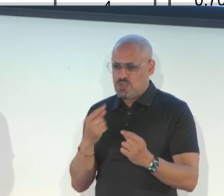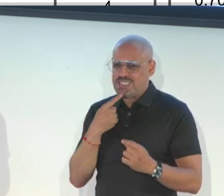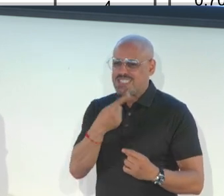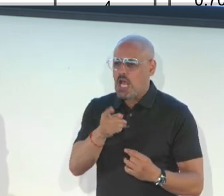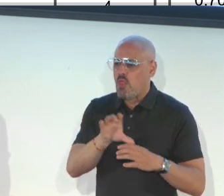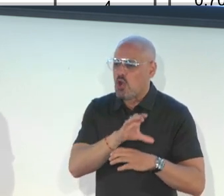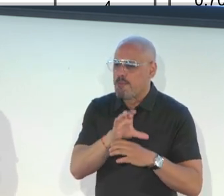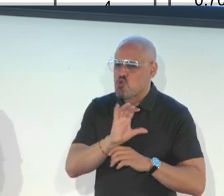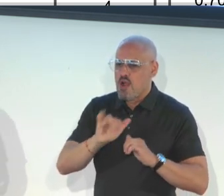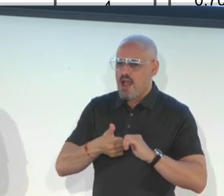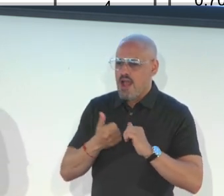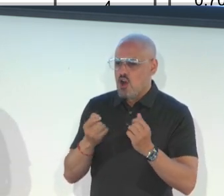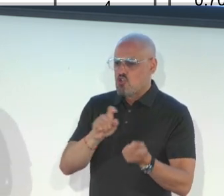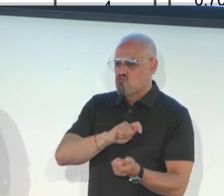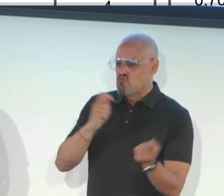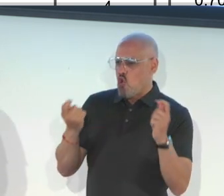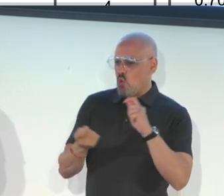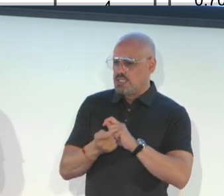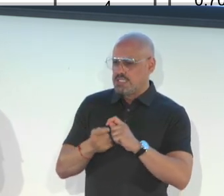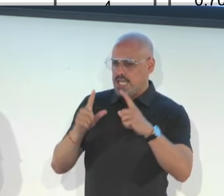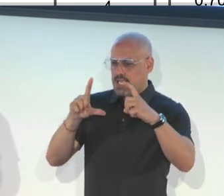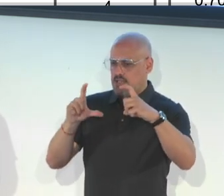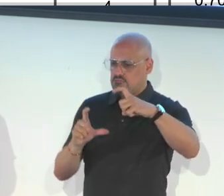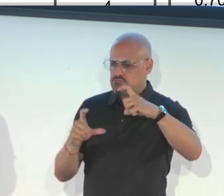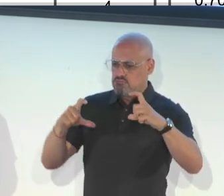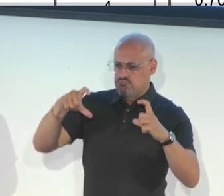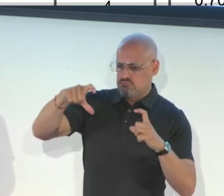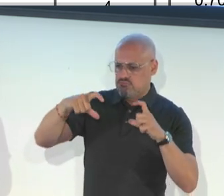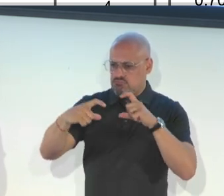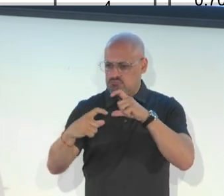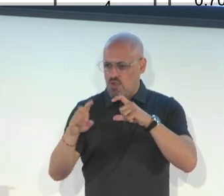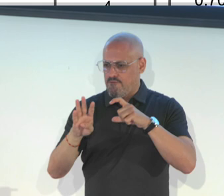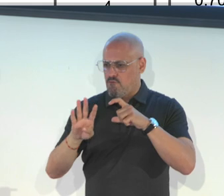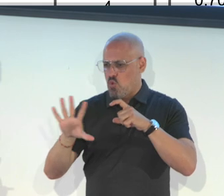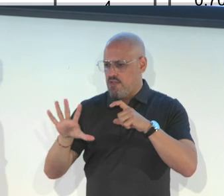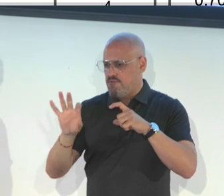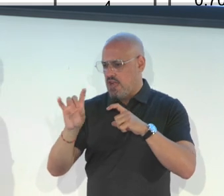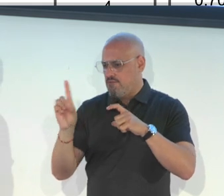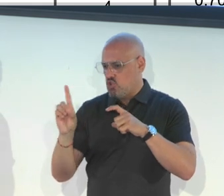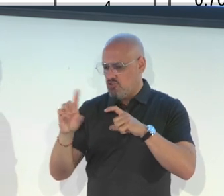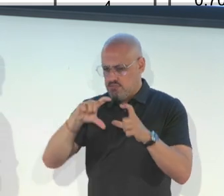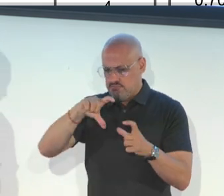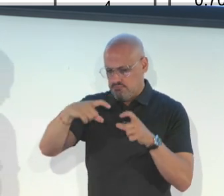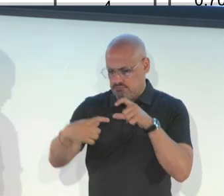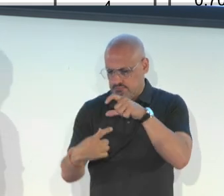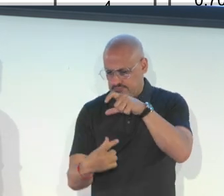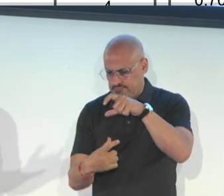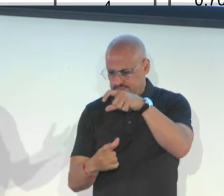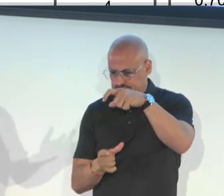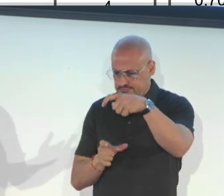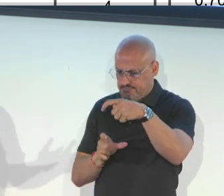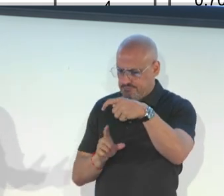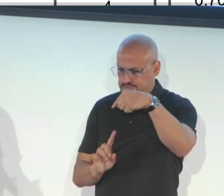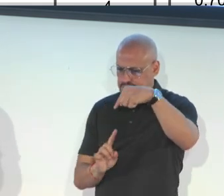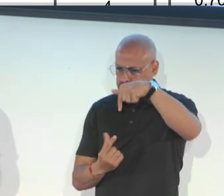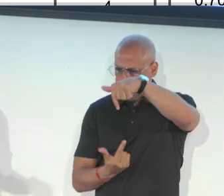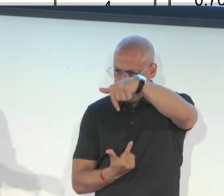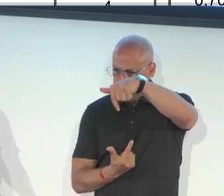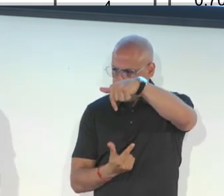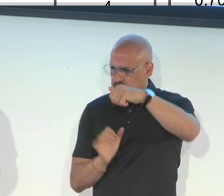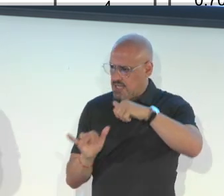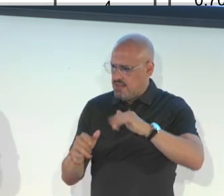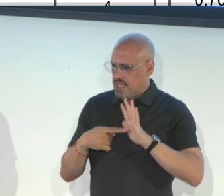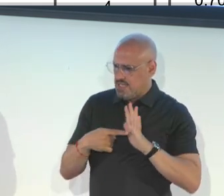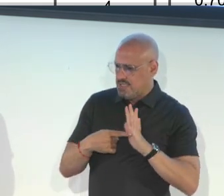computer how to rotate a cube 45 degrees around its axis. In this case, it's an example.